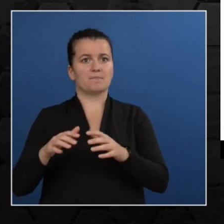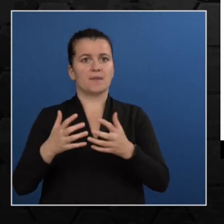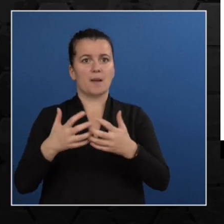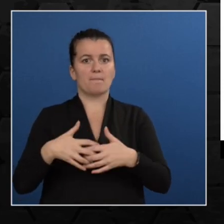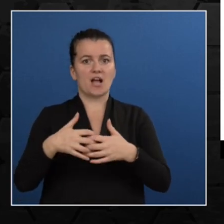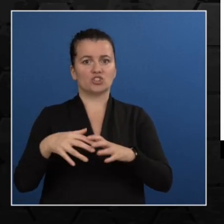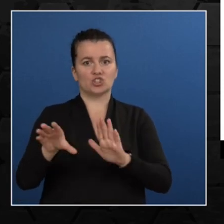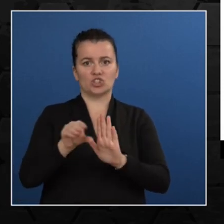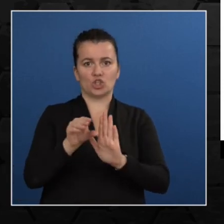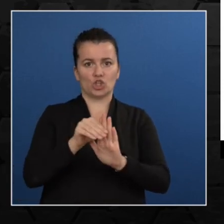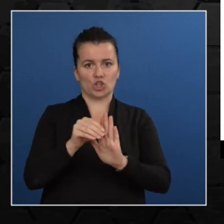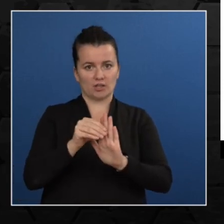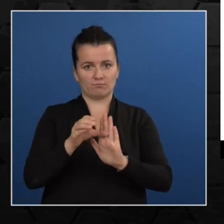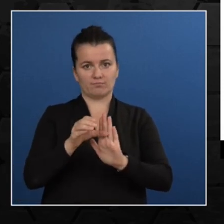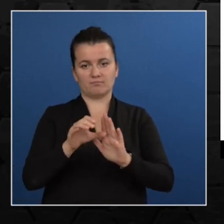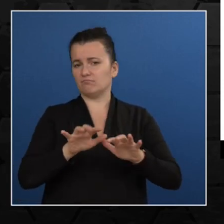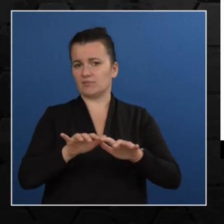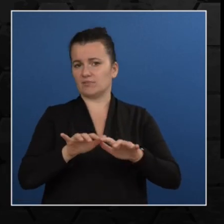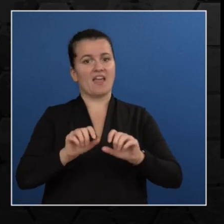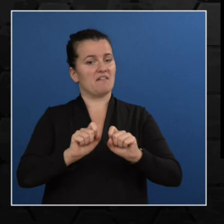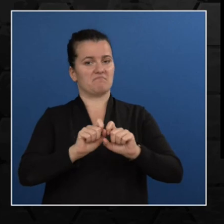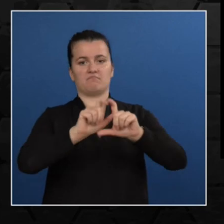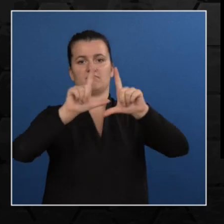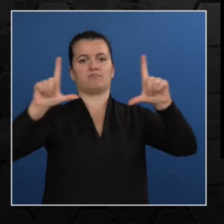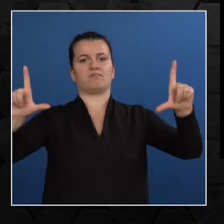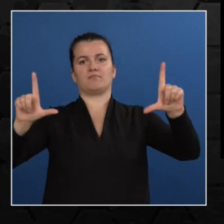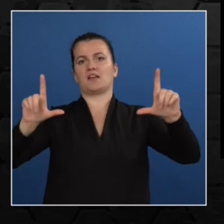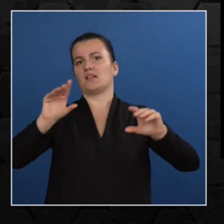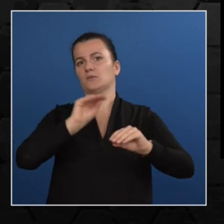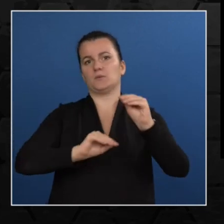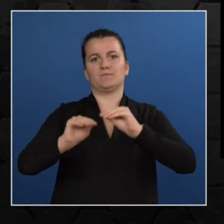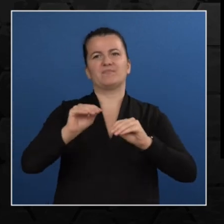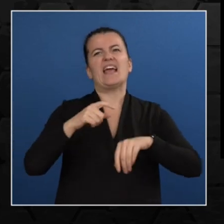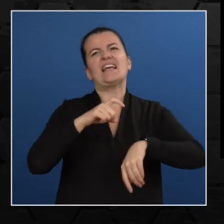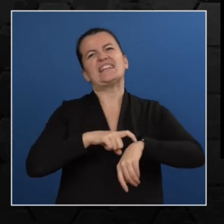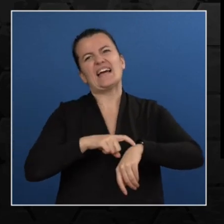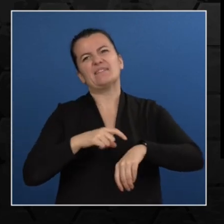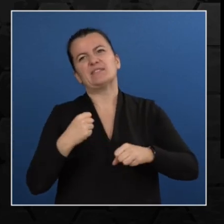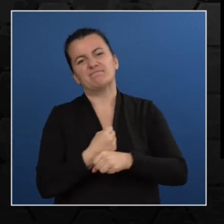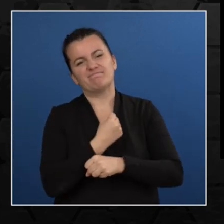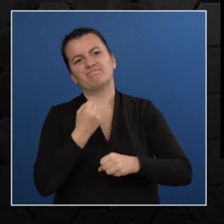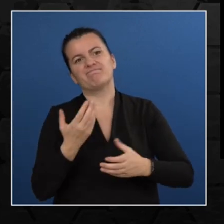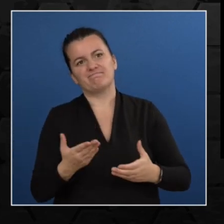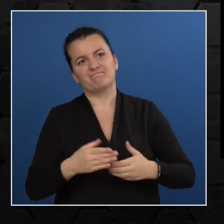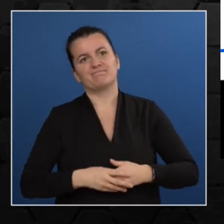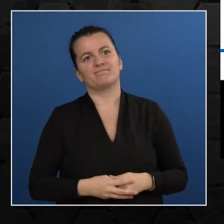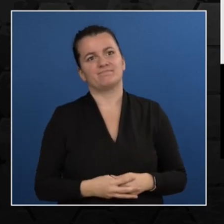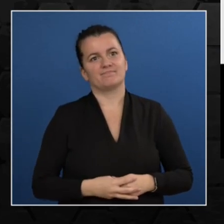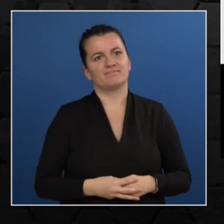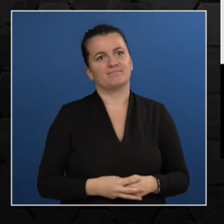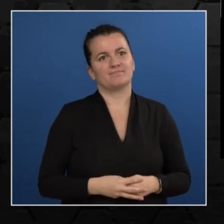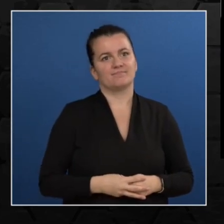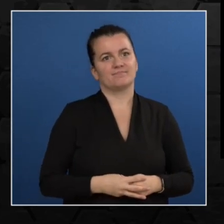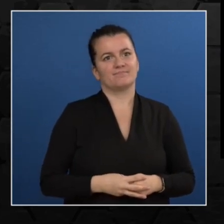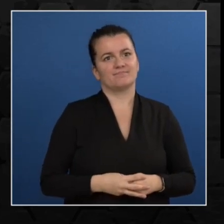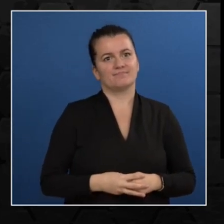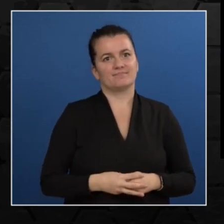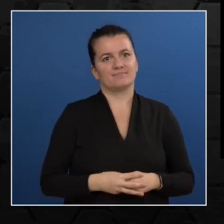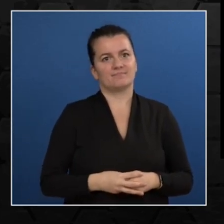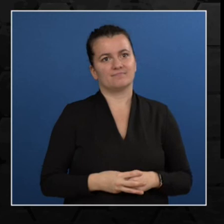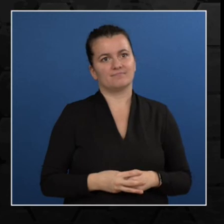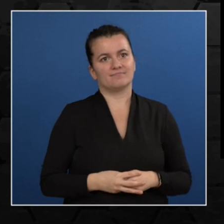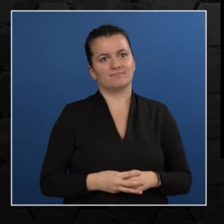here. I can stop here because of time. So due to the